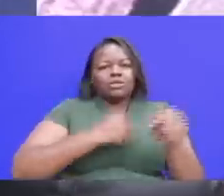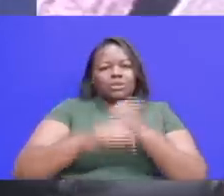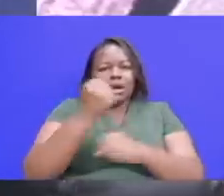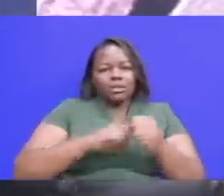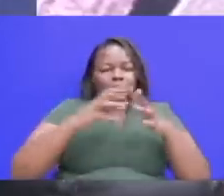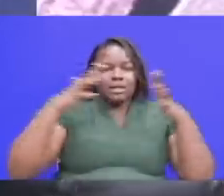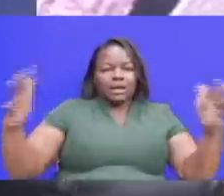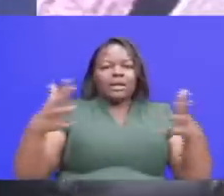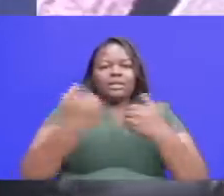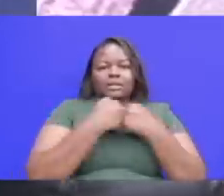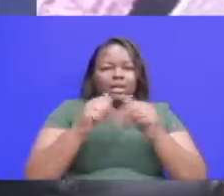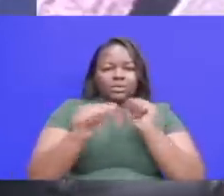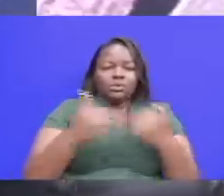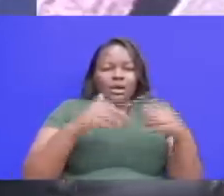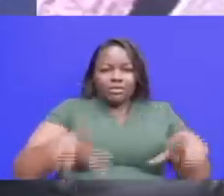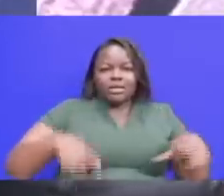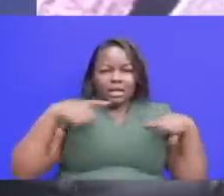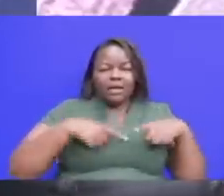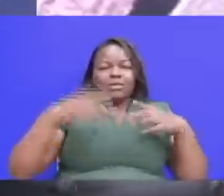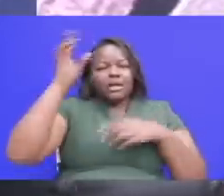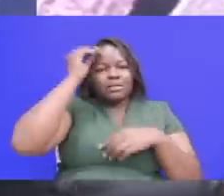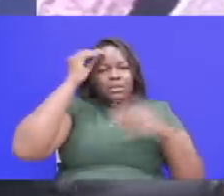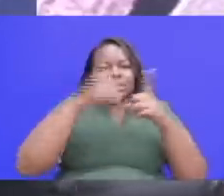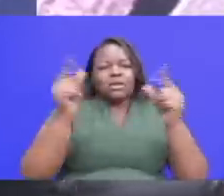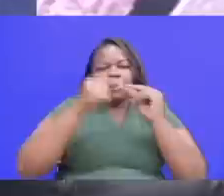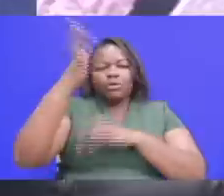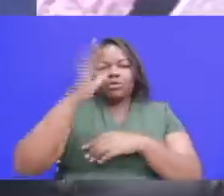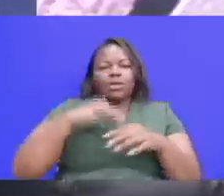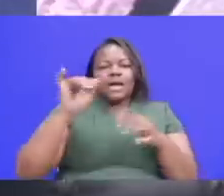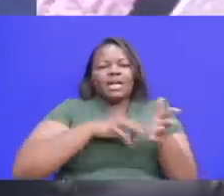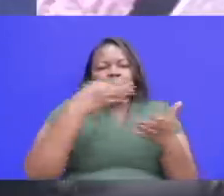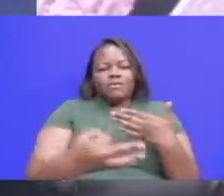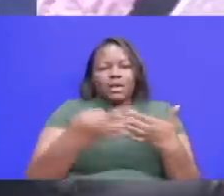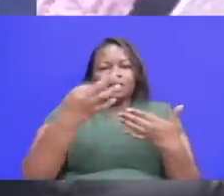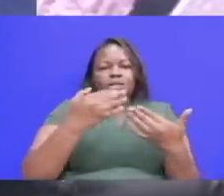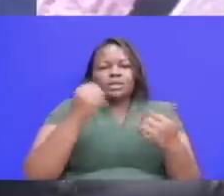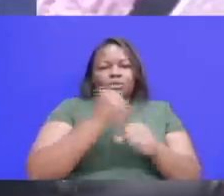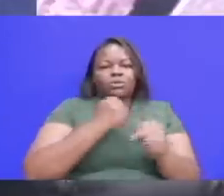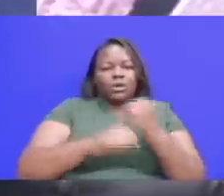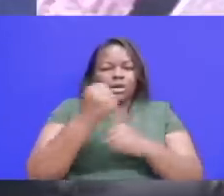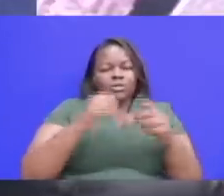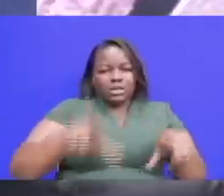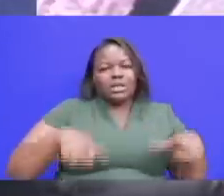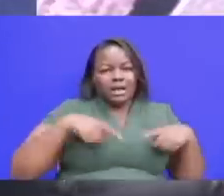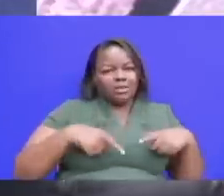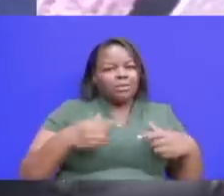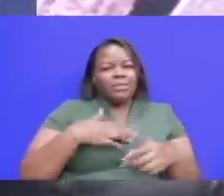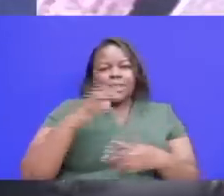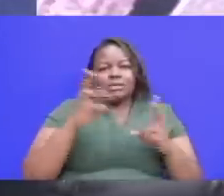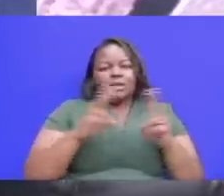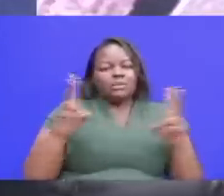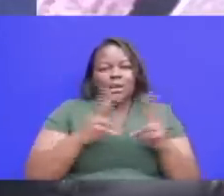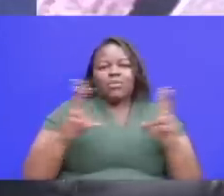greatest challenge we have in this life is to study the word of God and fail to apply it in our lives. It will be futile to study it